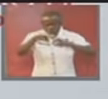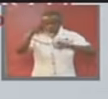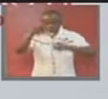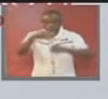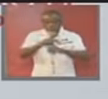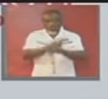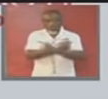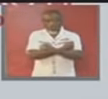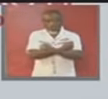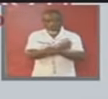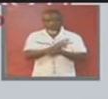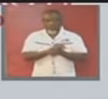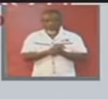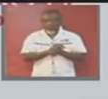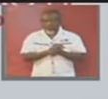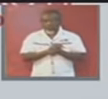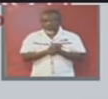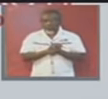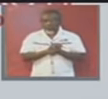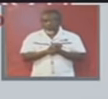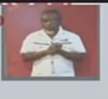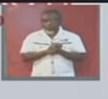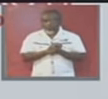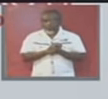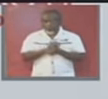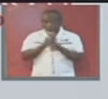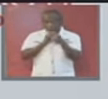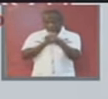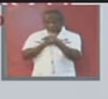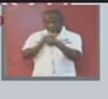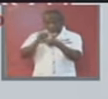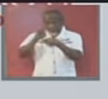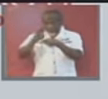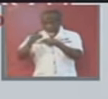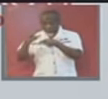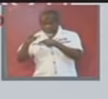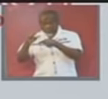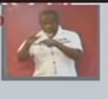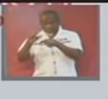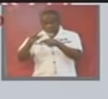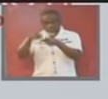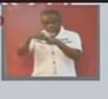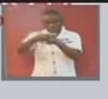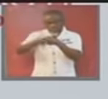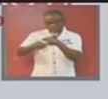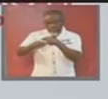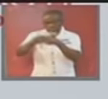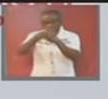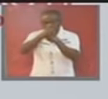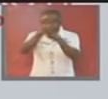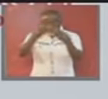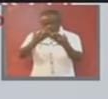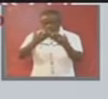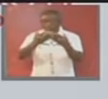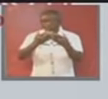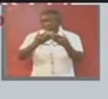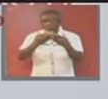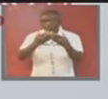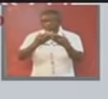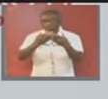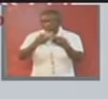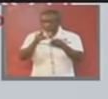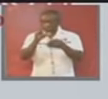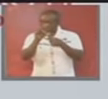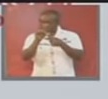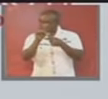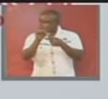vaccine records. That is what he said. But the conspiracy theorists took that statement about a digital